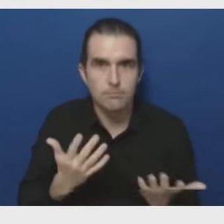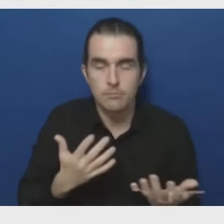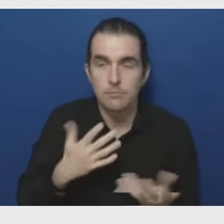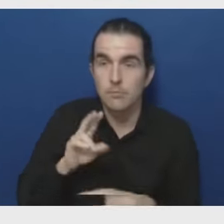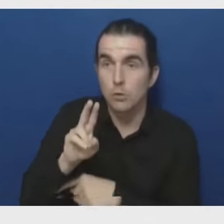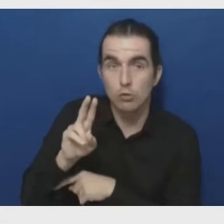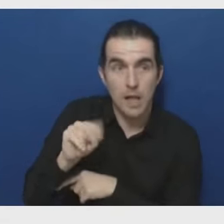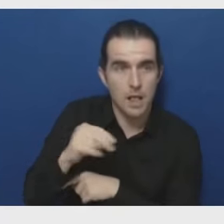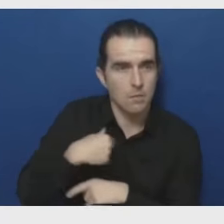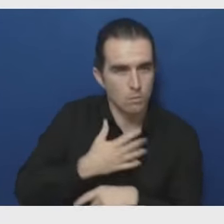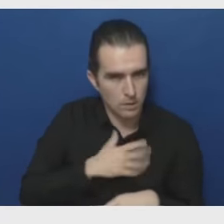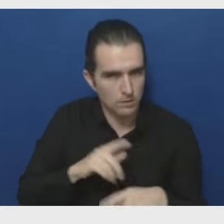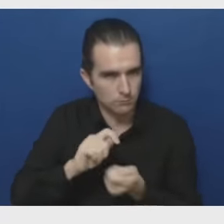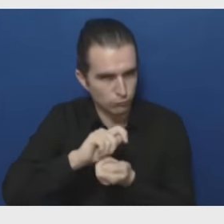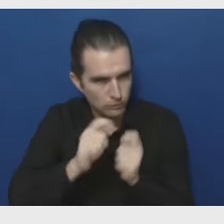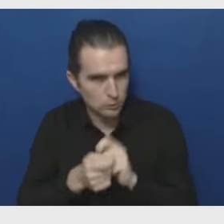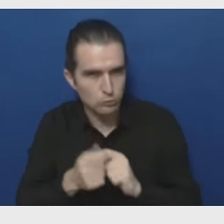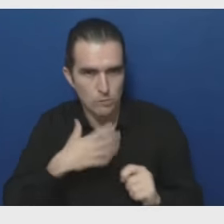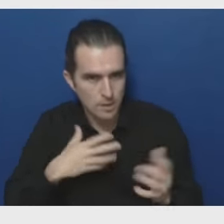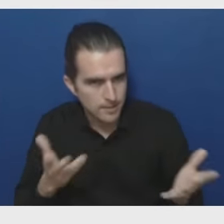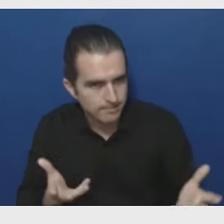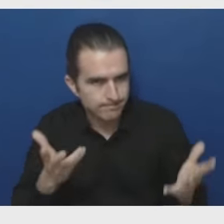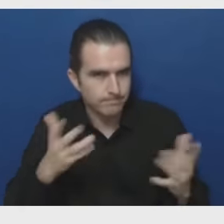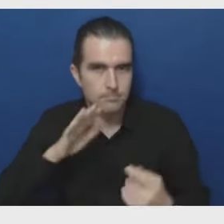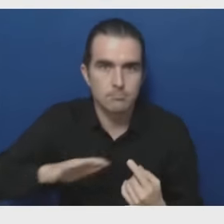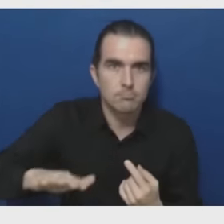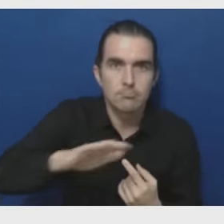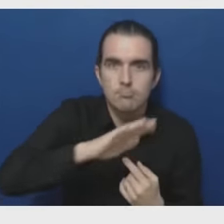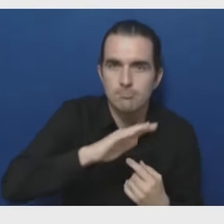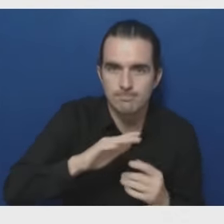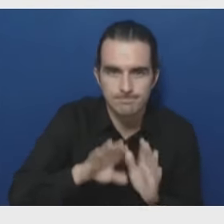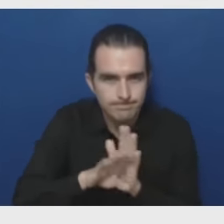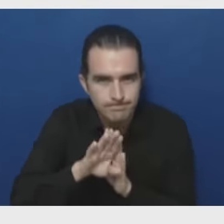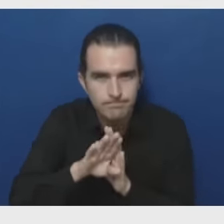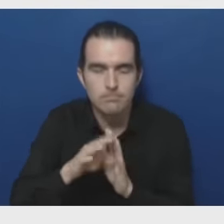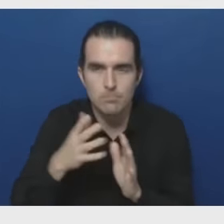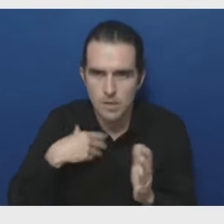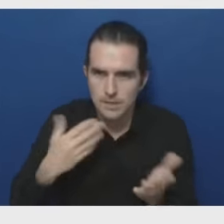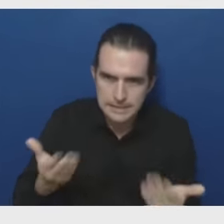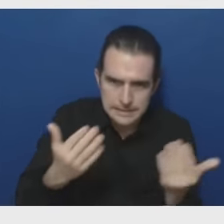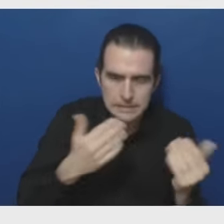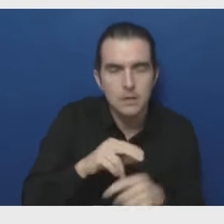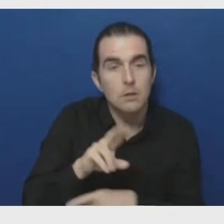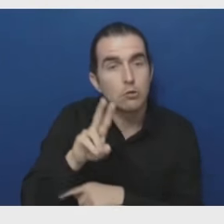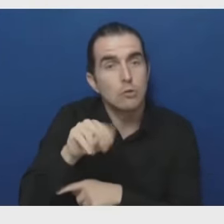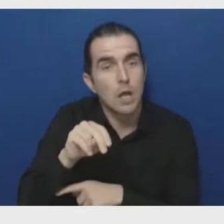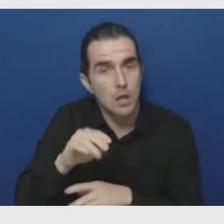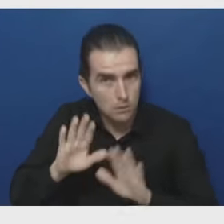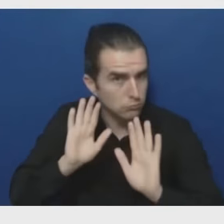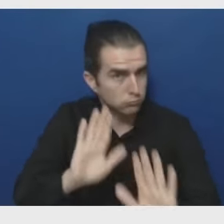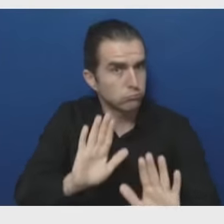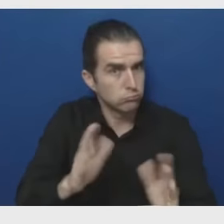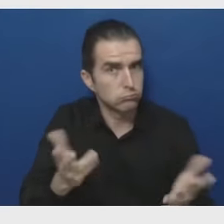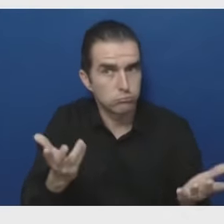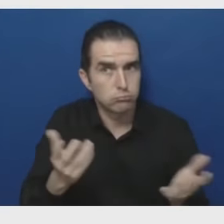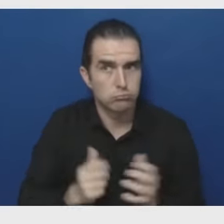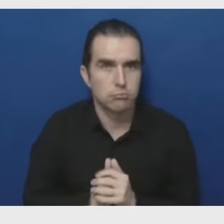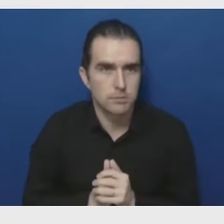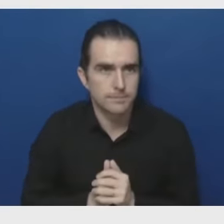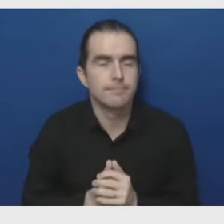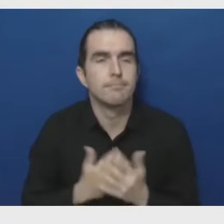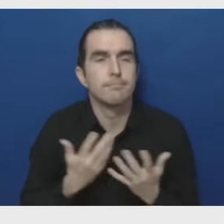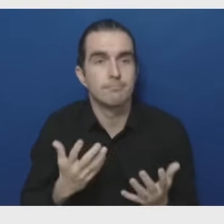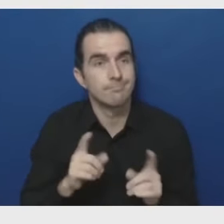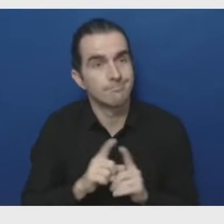that. So that these investments that we make in livelihoods, the dividend will be in peace, in green, in thriving, and in